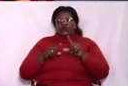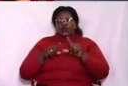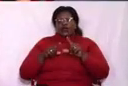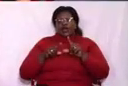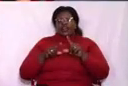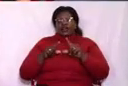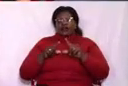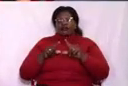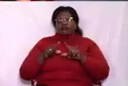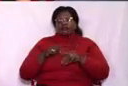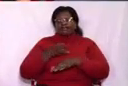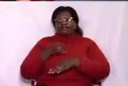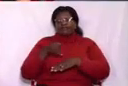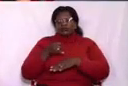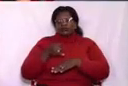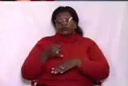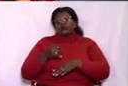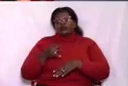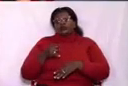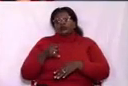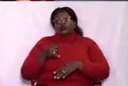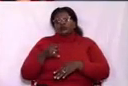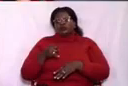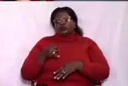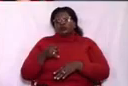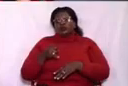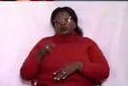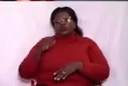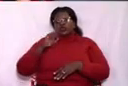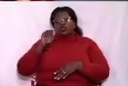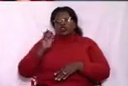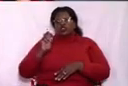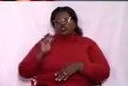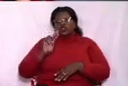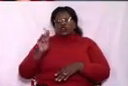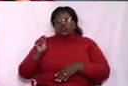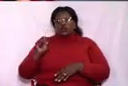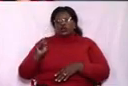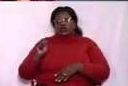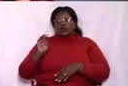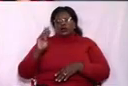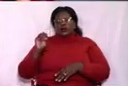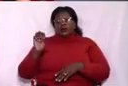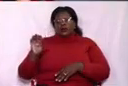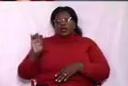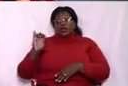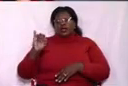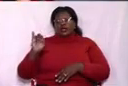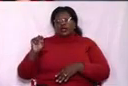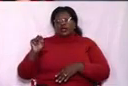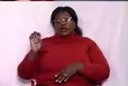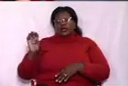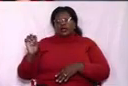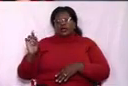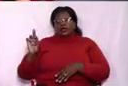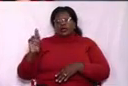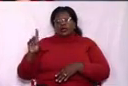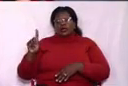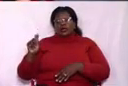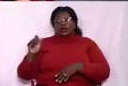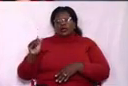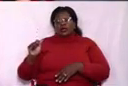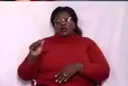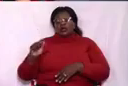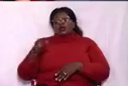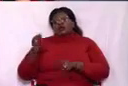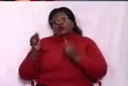Indongo Street and John Maynard. That's in Windhoek West. So you are all welcome